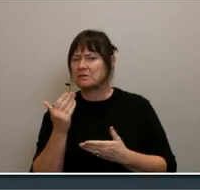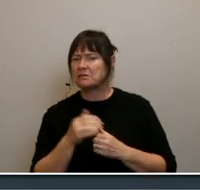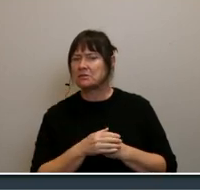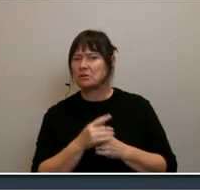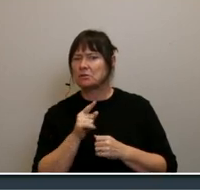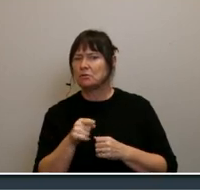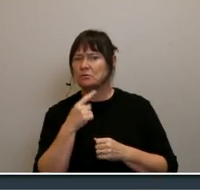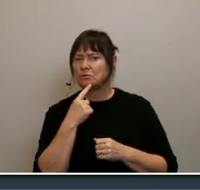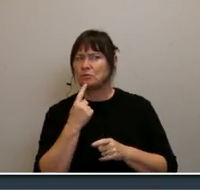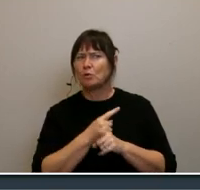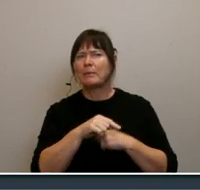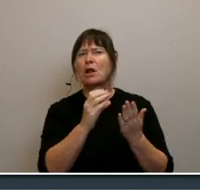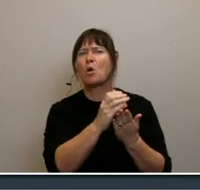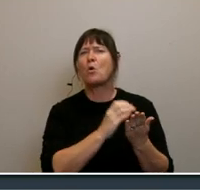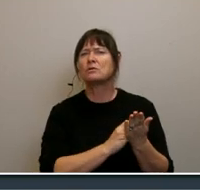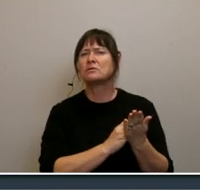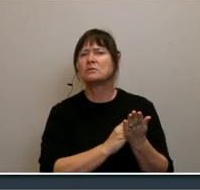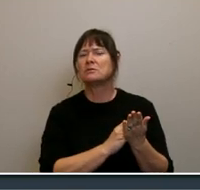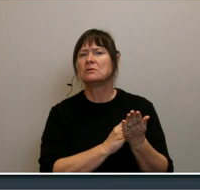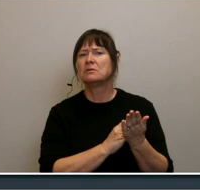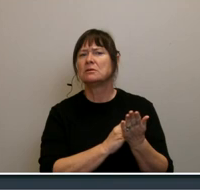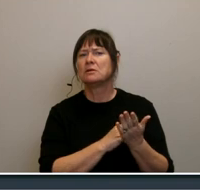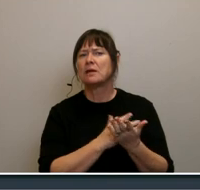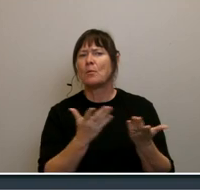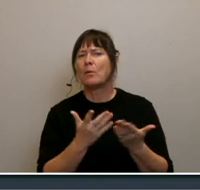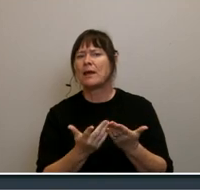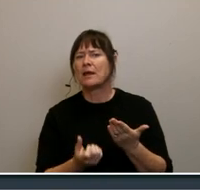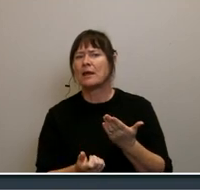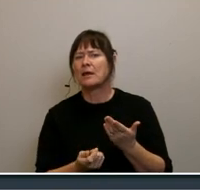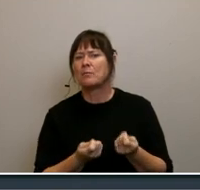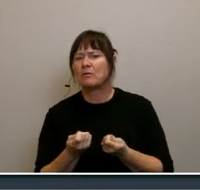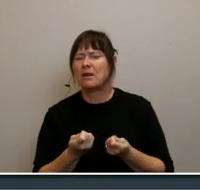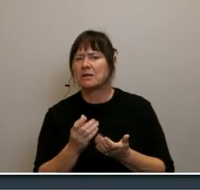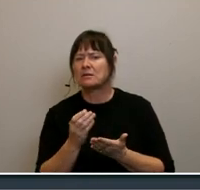you mentioned a course. Yes. Locations that had been conducted. Yes. Can you just